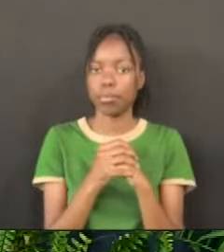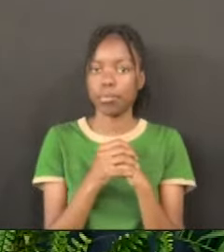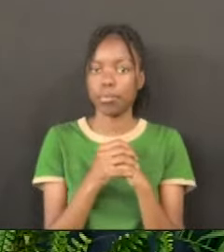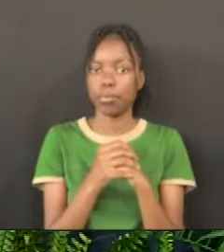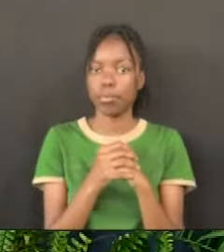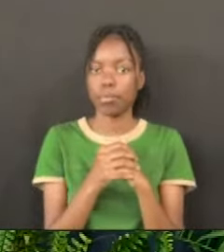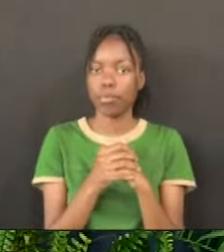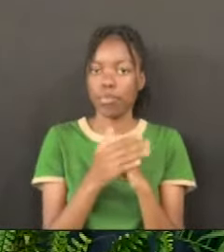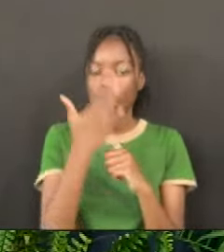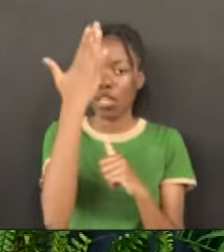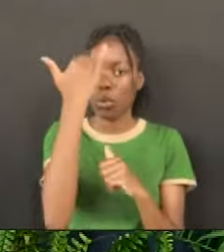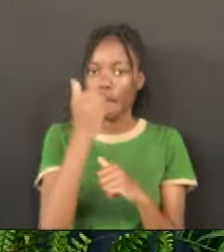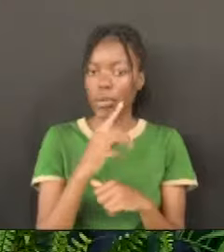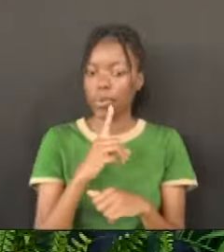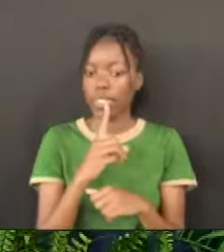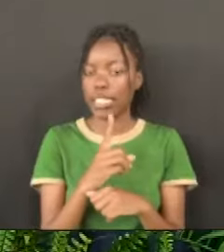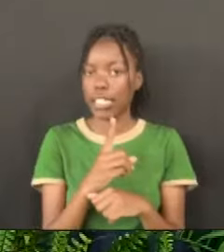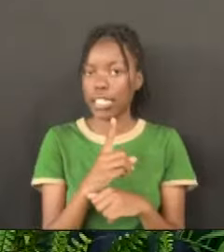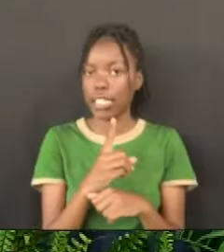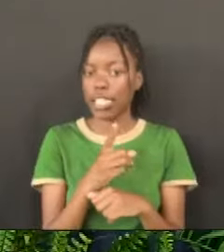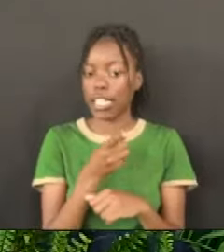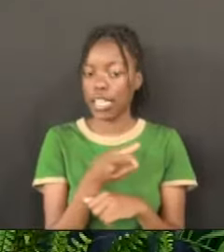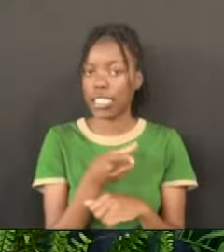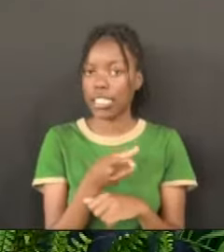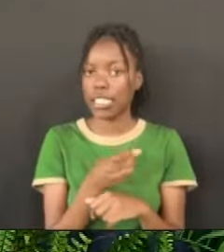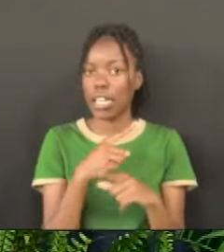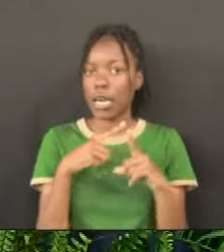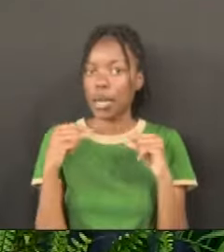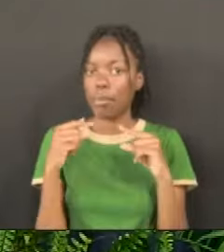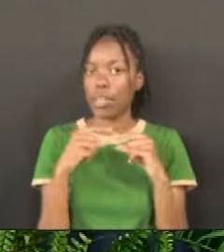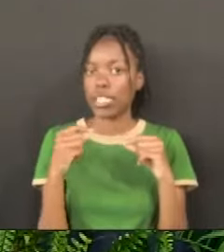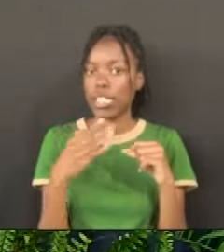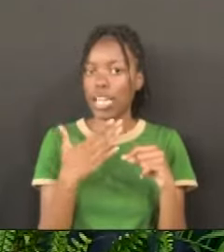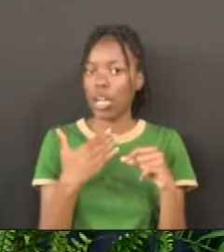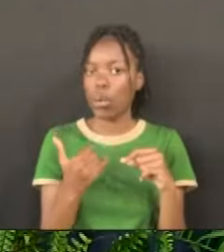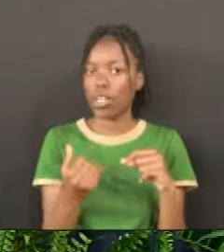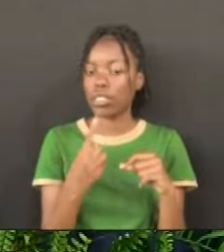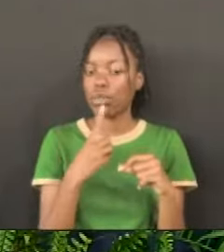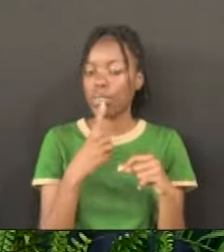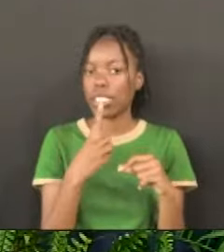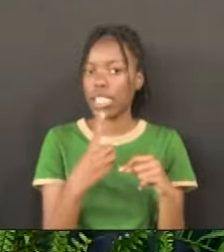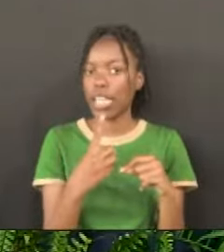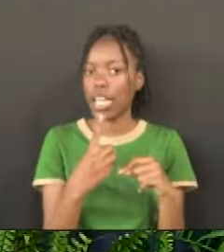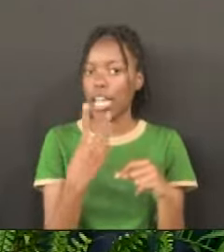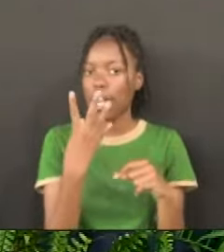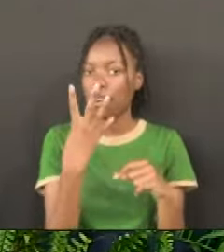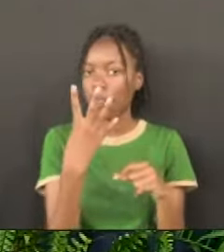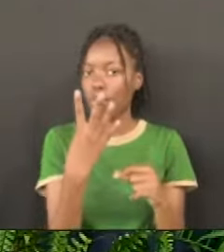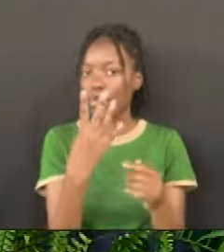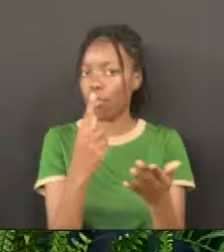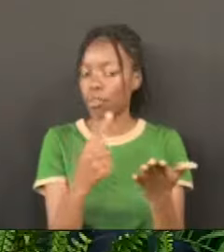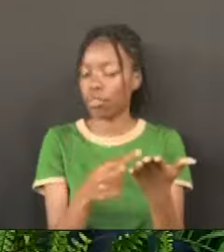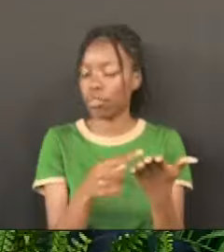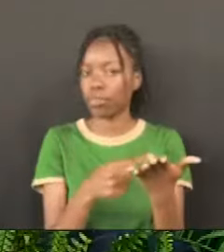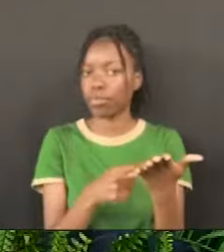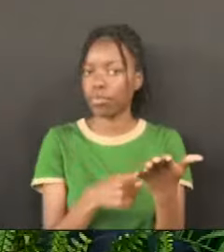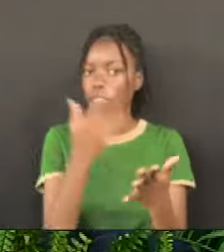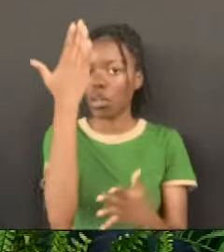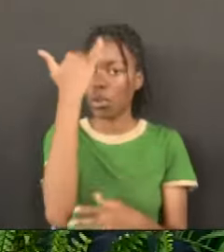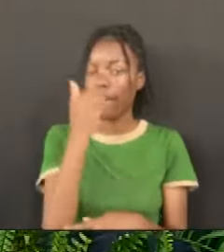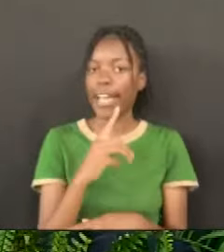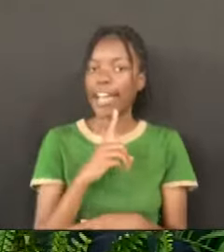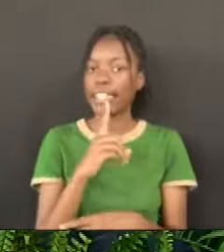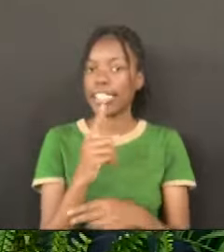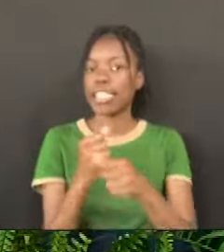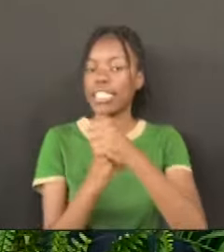Why do you say so, Pastor? I want to suggest 4 points why I say it is the foundation of